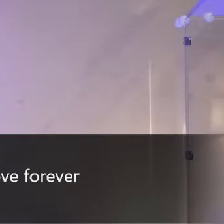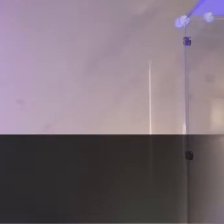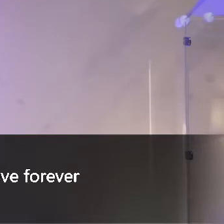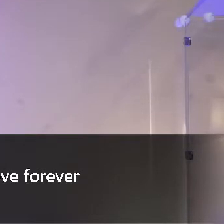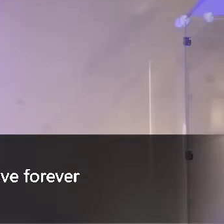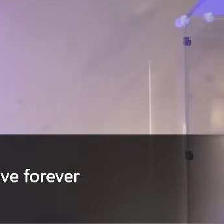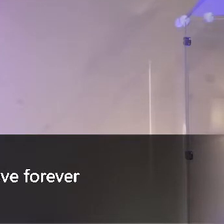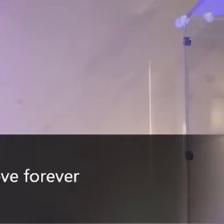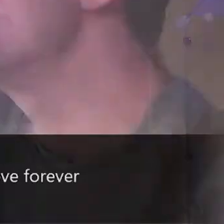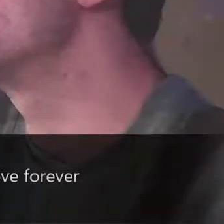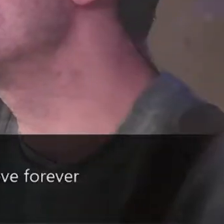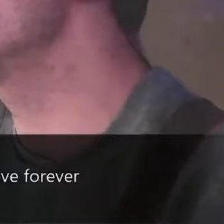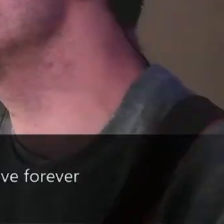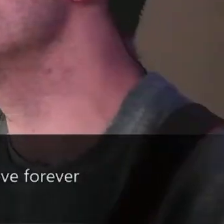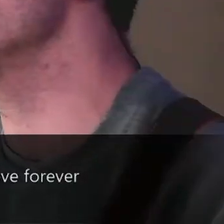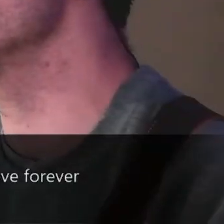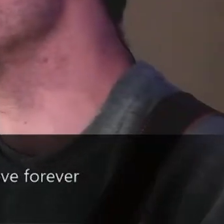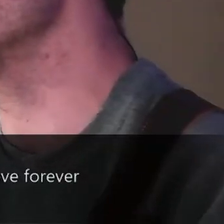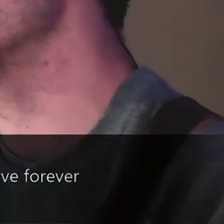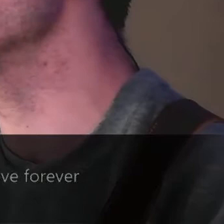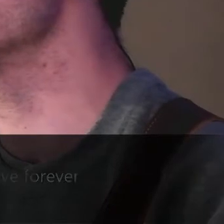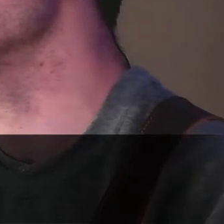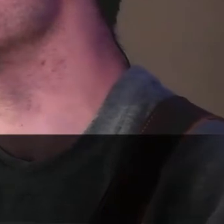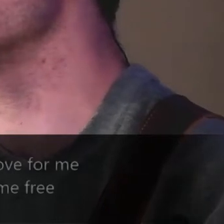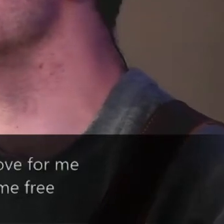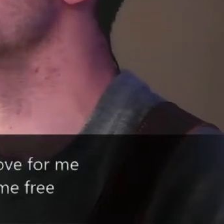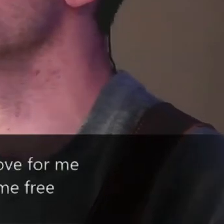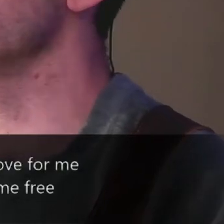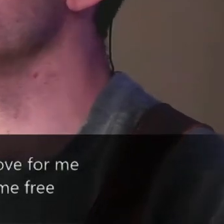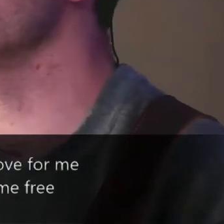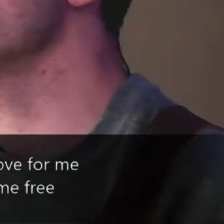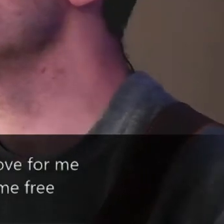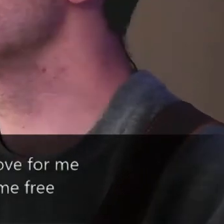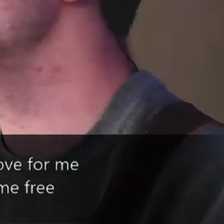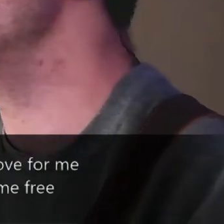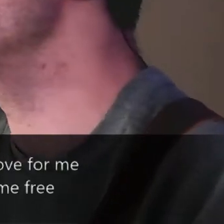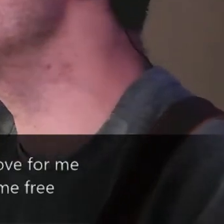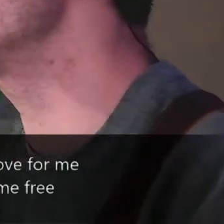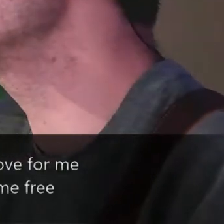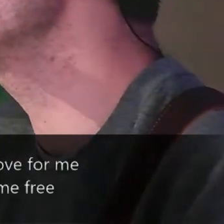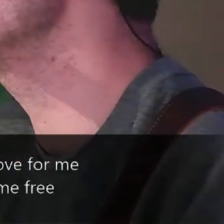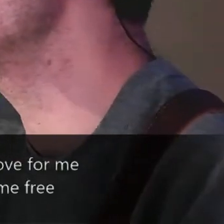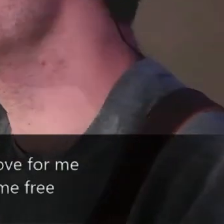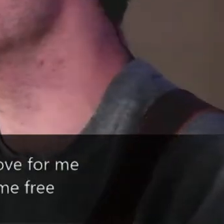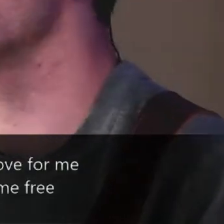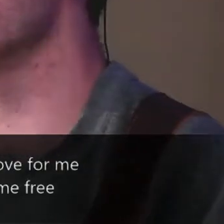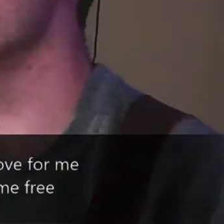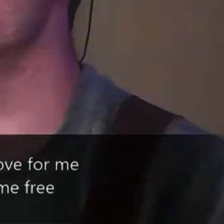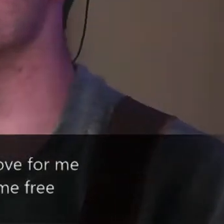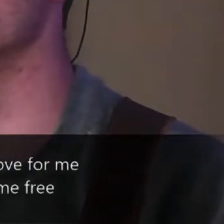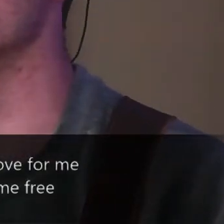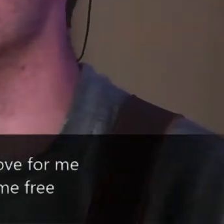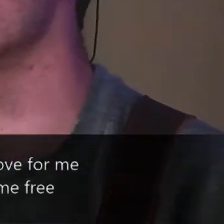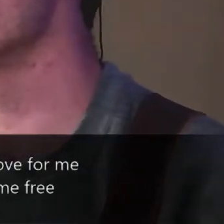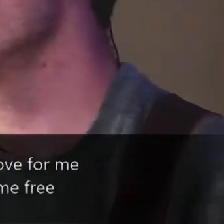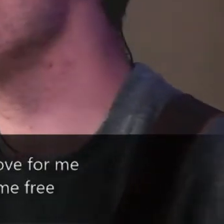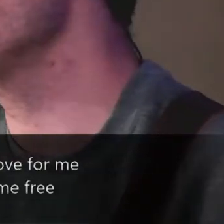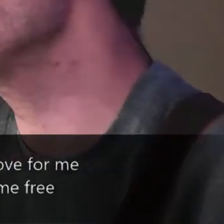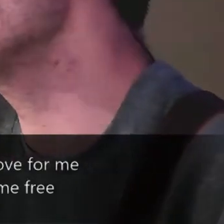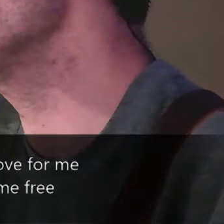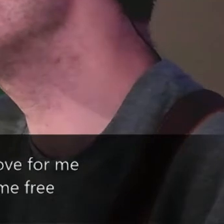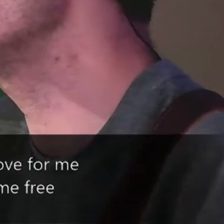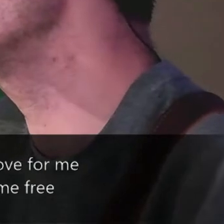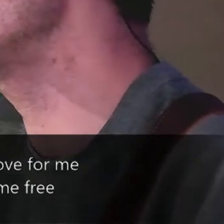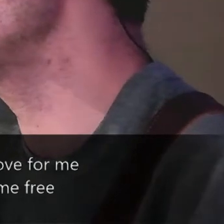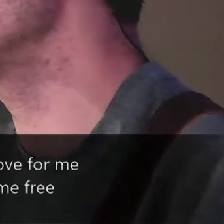forever. Over the mountains and the sea, your river runs with love for me, and